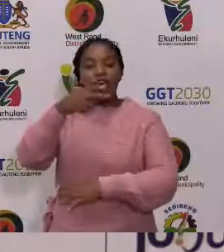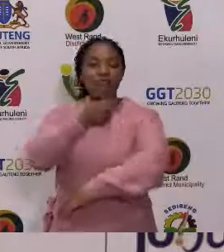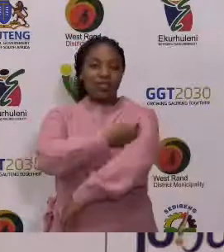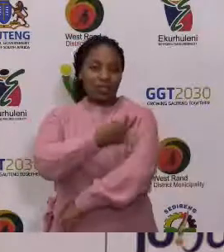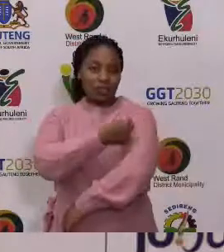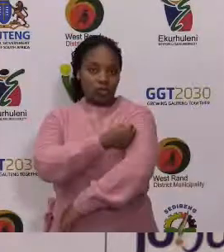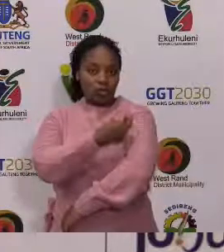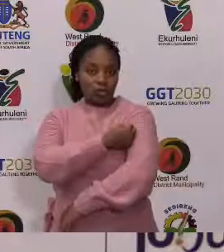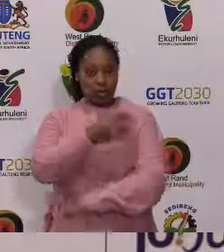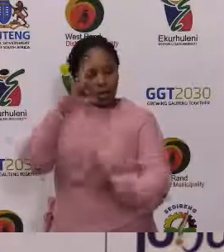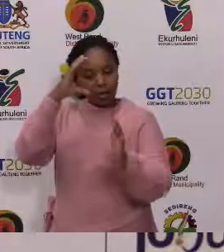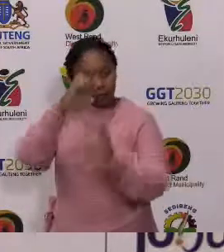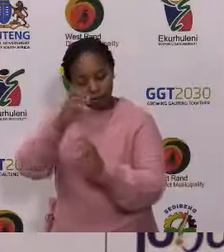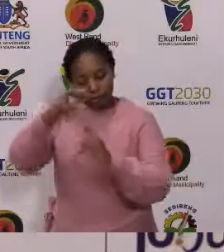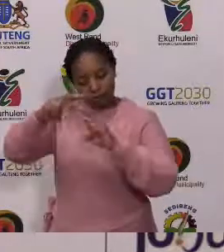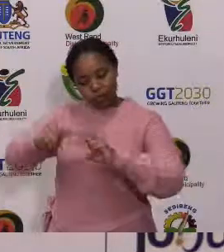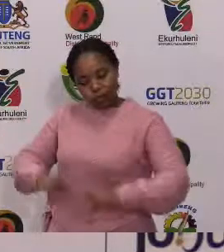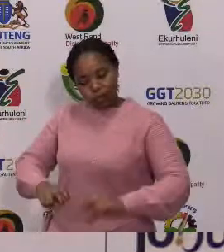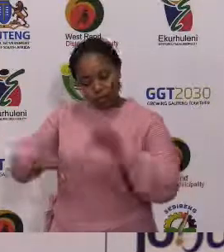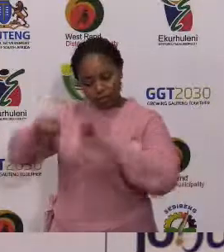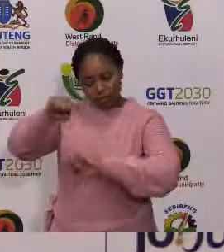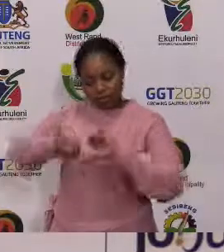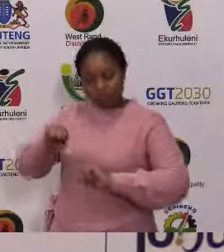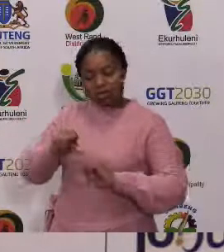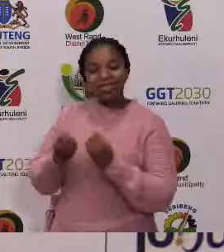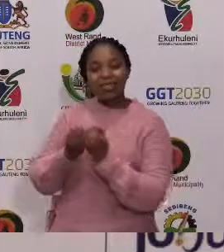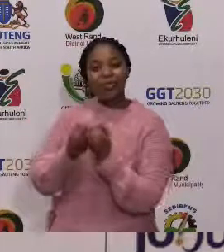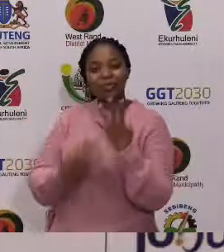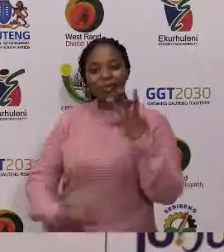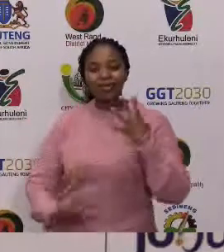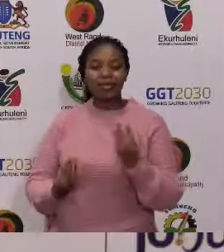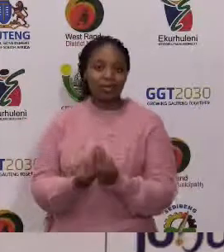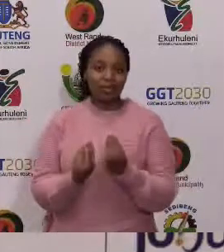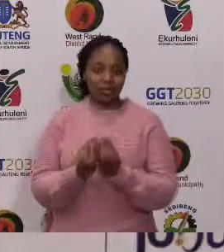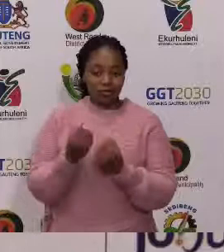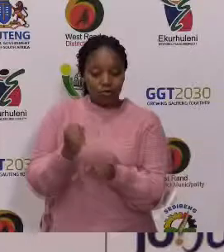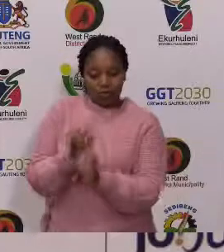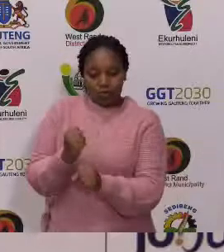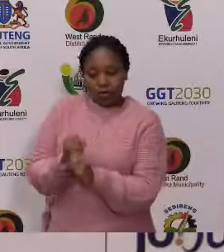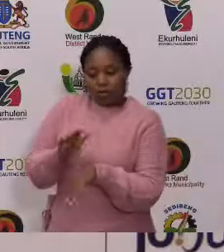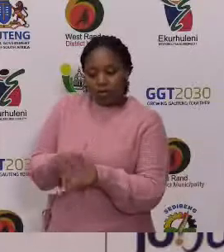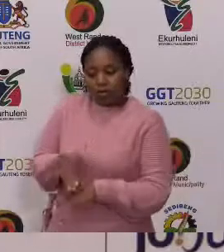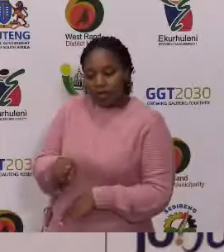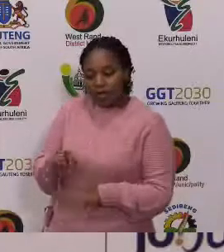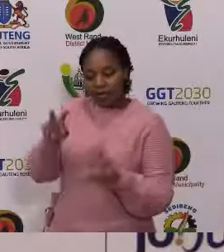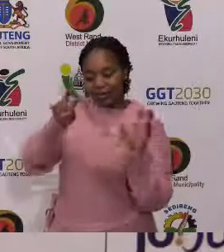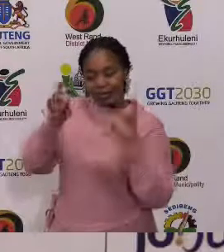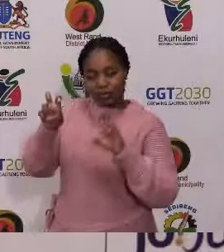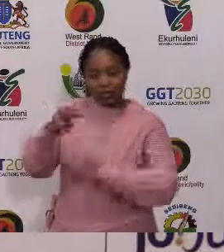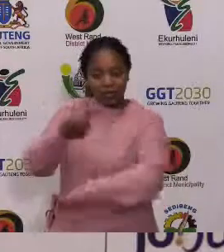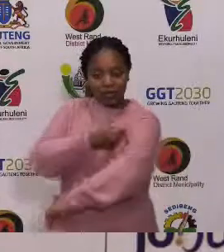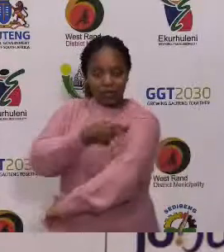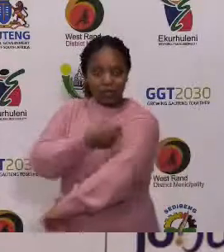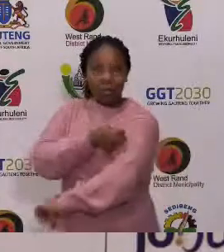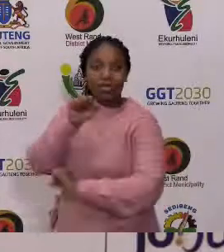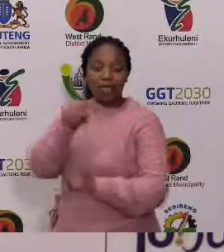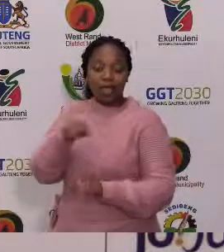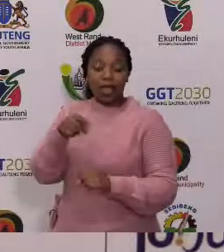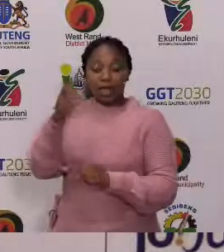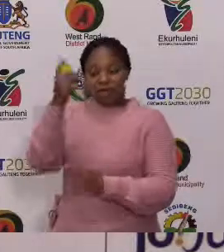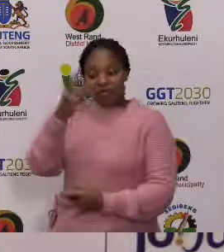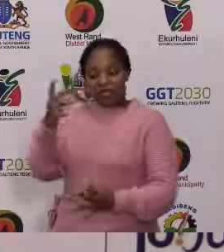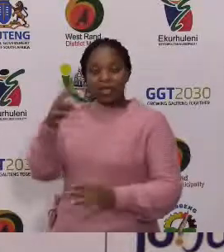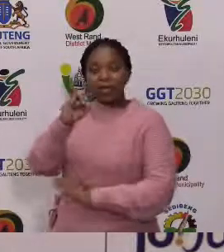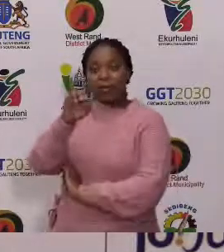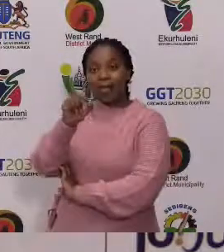There's a lot of stuff he is working on the vaccines. Although Professor Madi is not a member